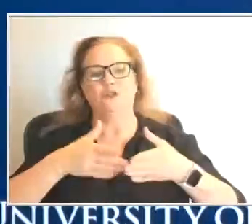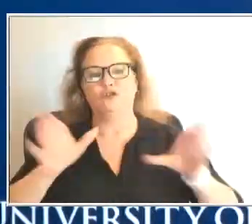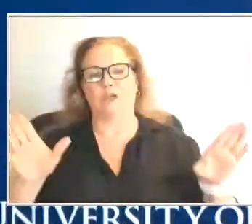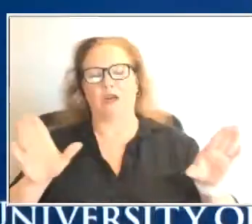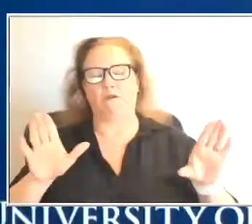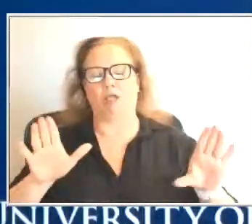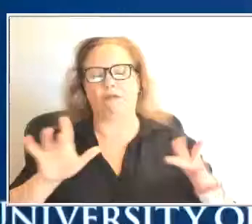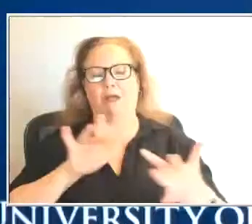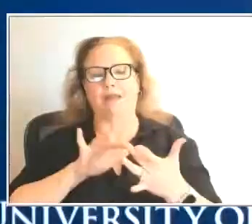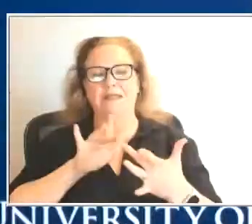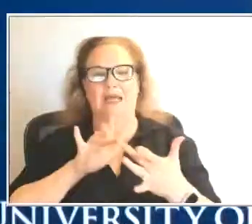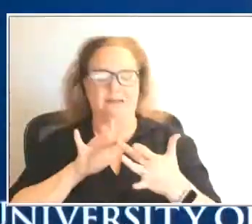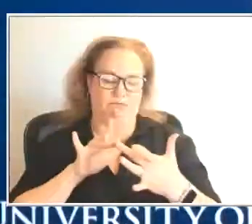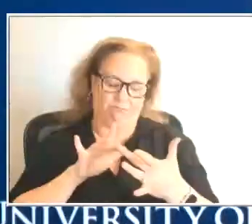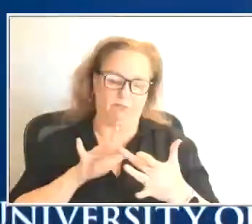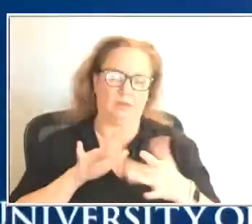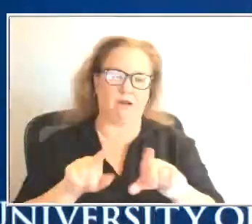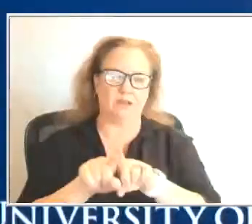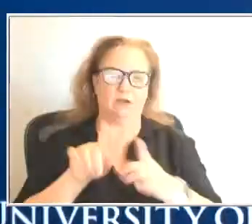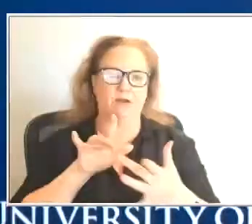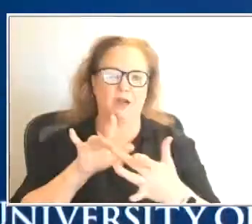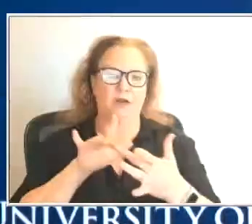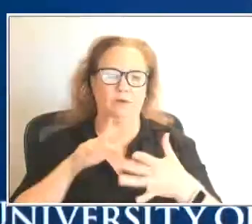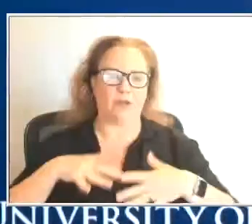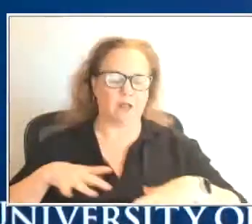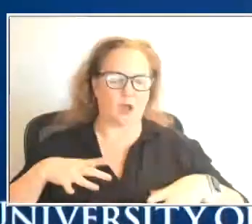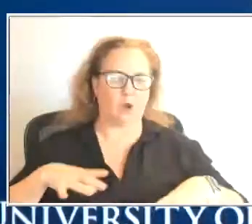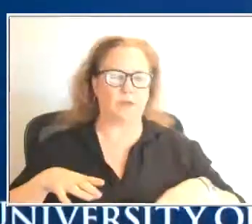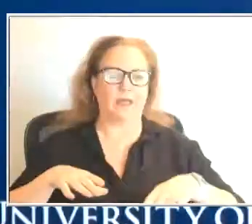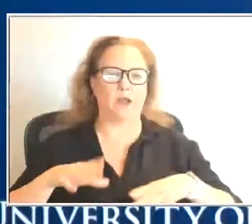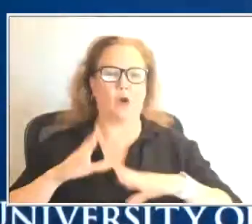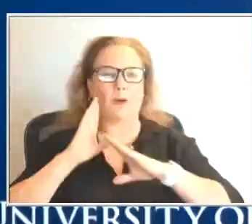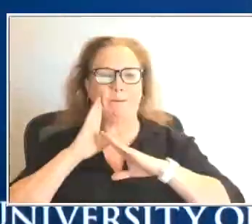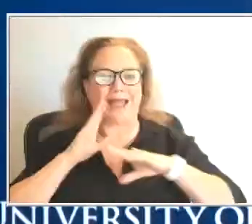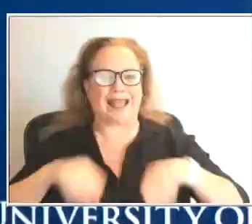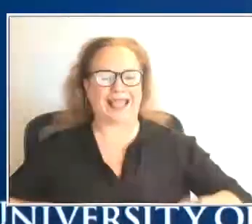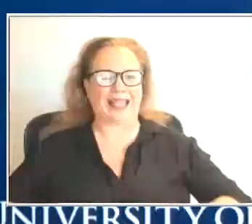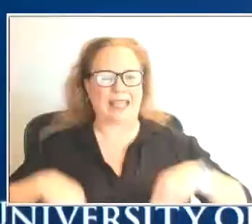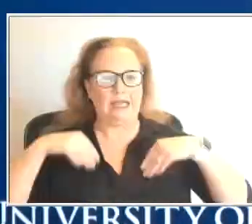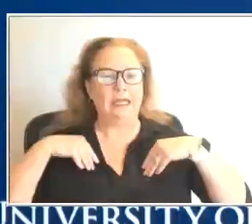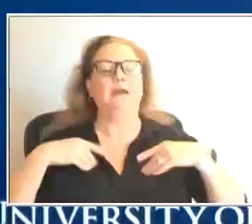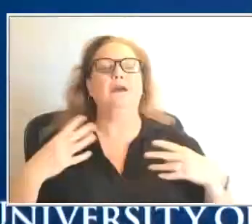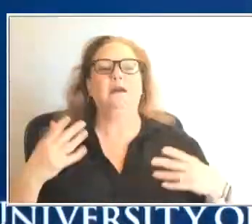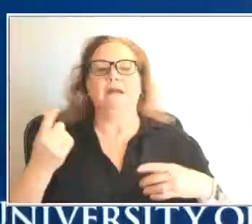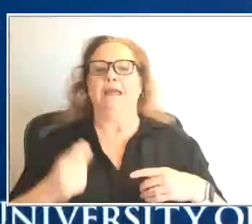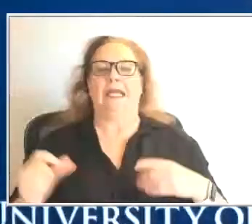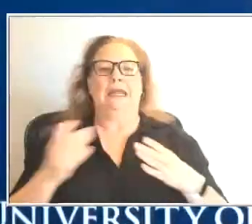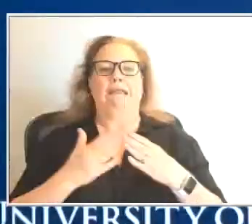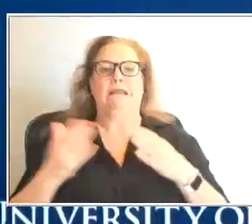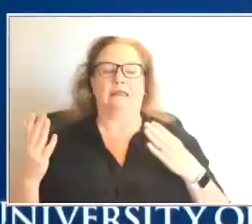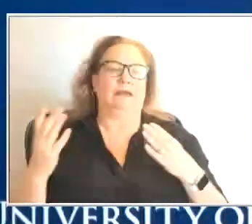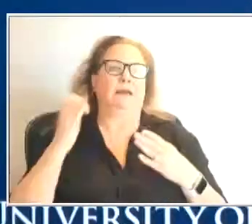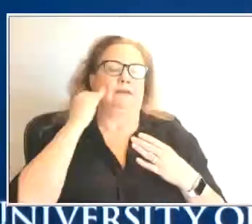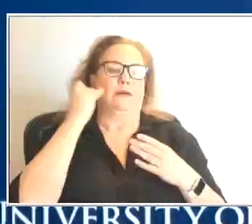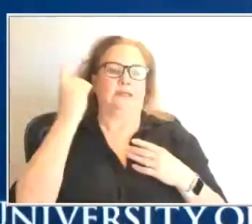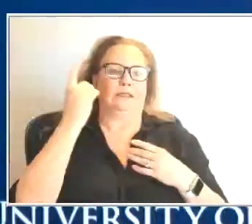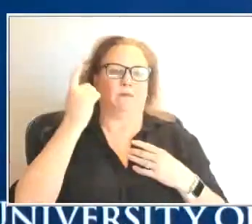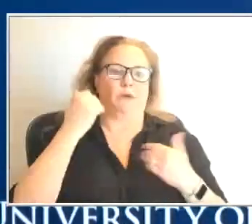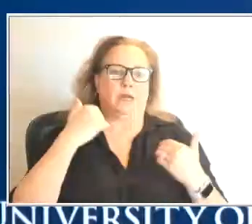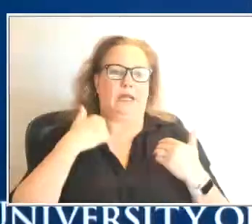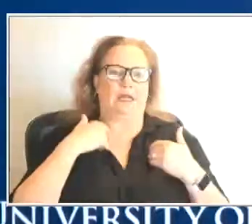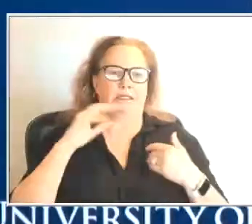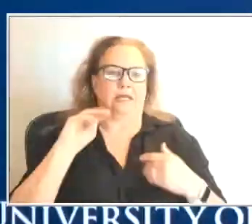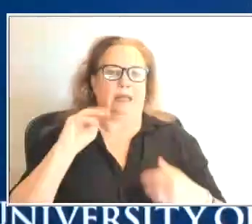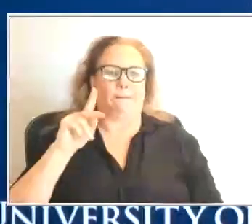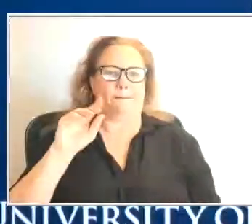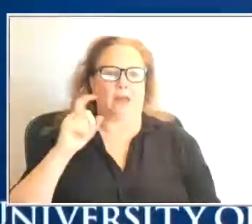contact, but also contact with clothing or bedding or anything else of that nature. Anything where if somebody does have Mpox and they